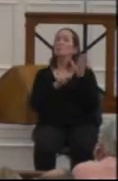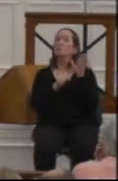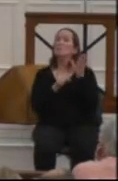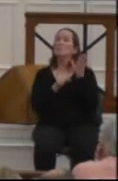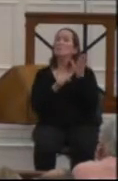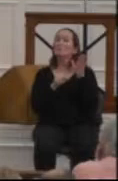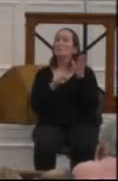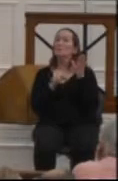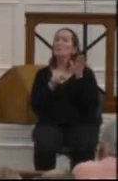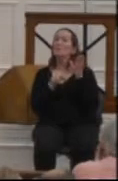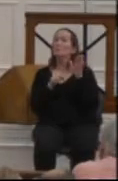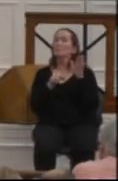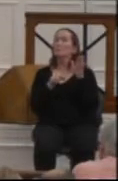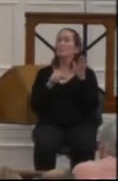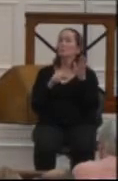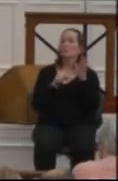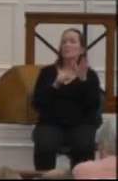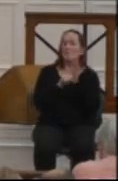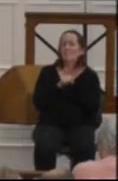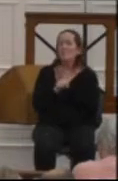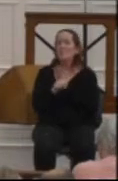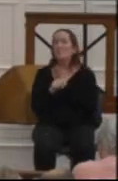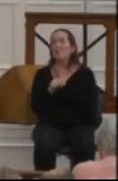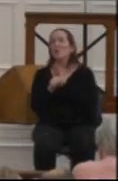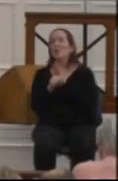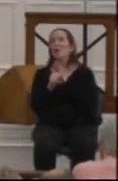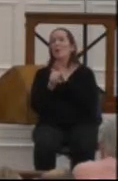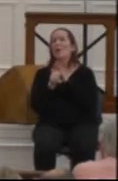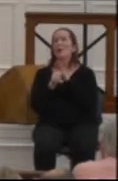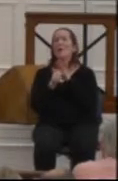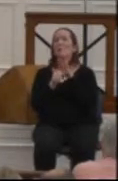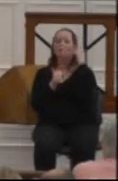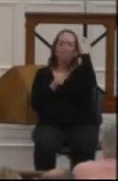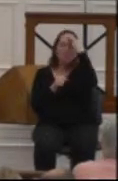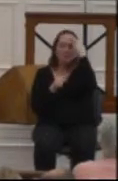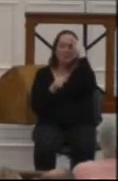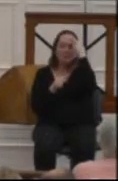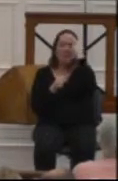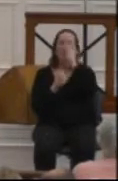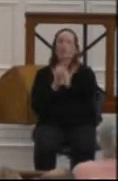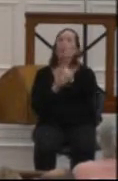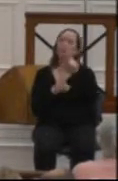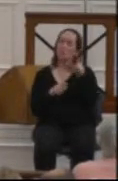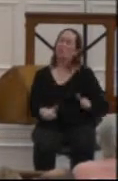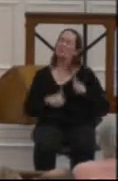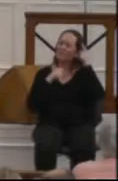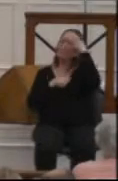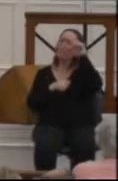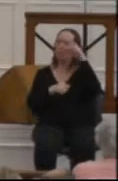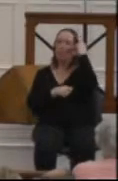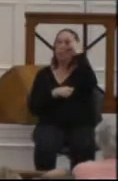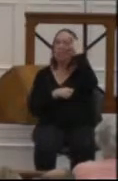purpose. Your existence is more than just existence.